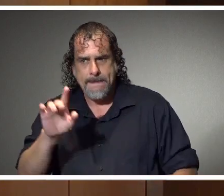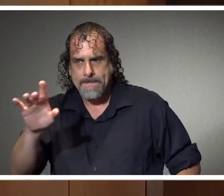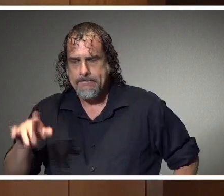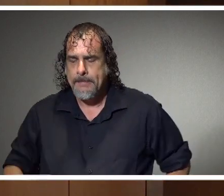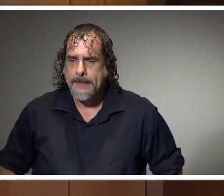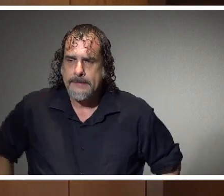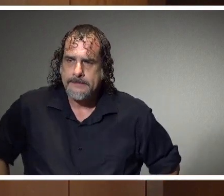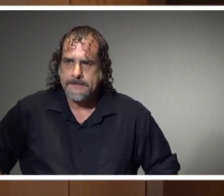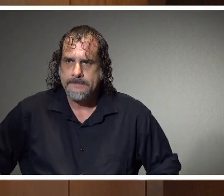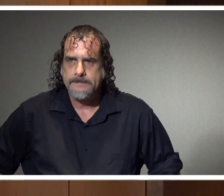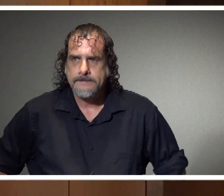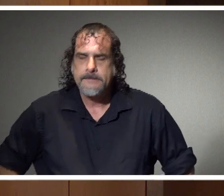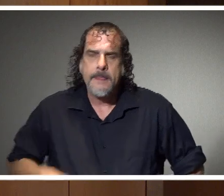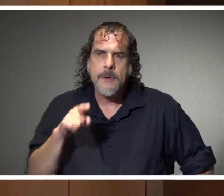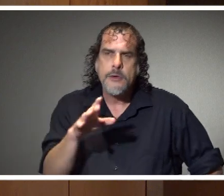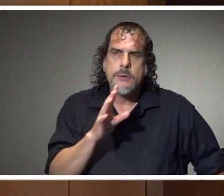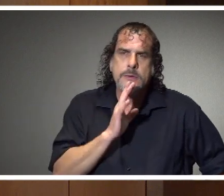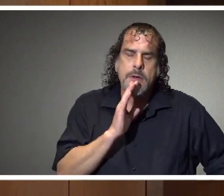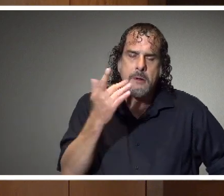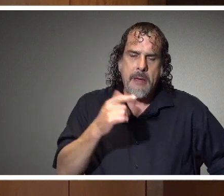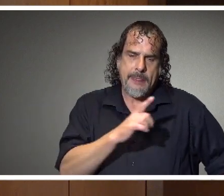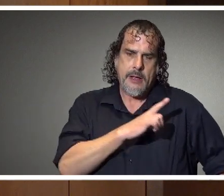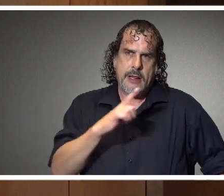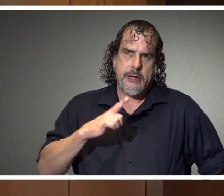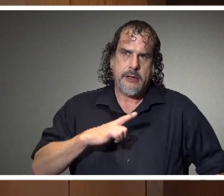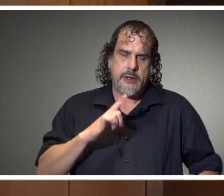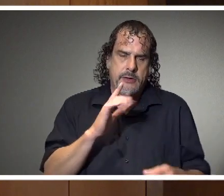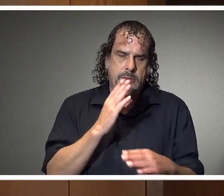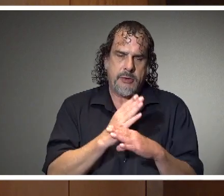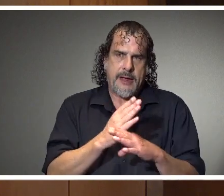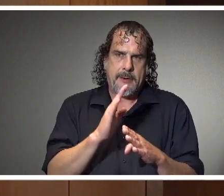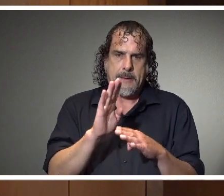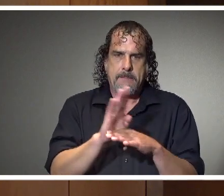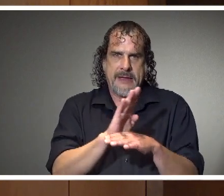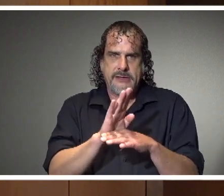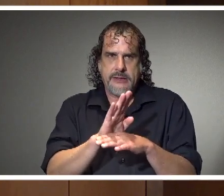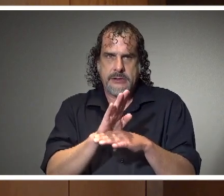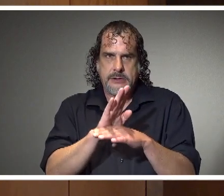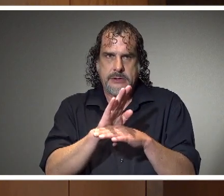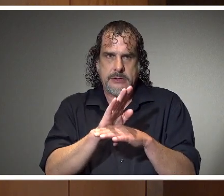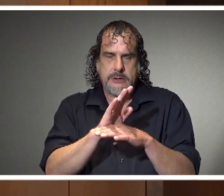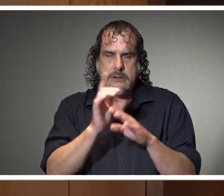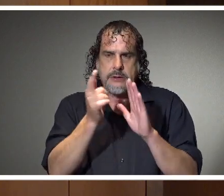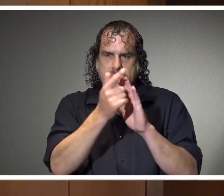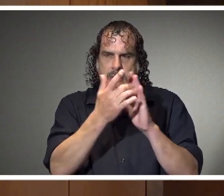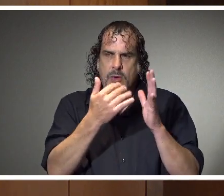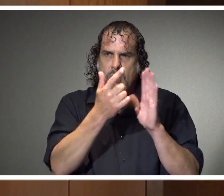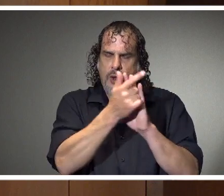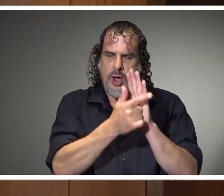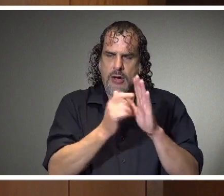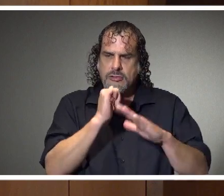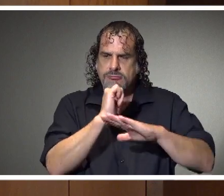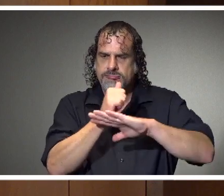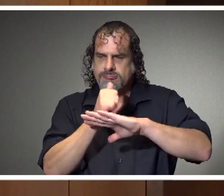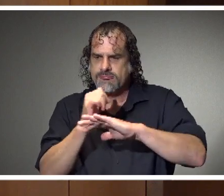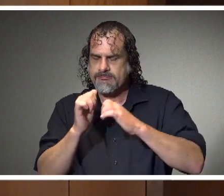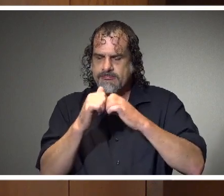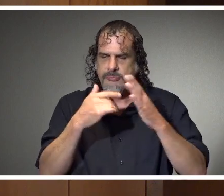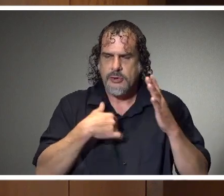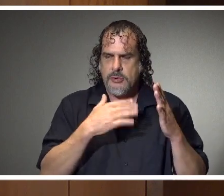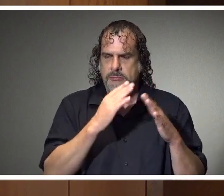talked previously about legislation to protect business owners when workers or customers come